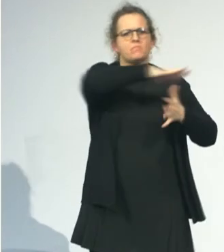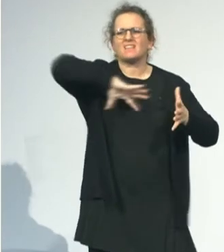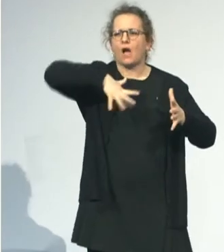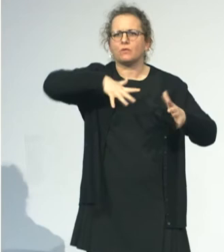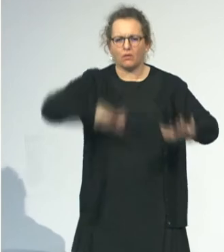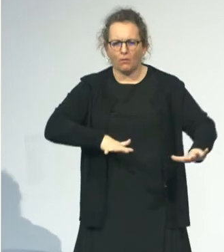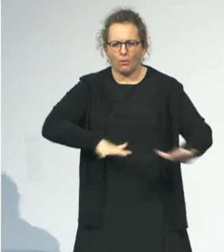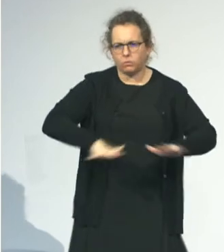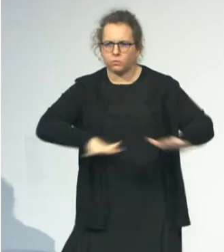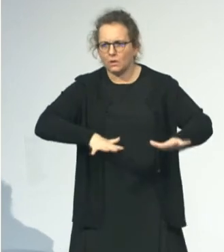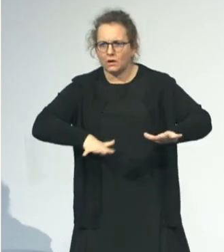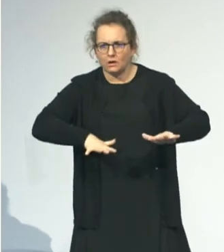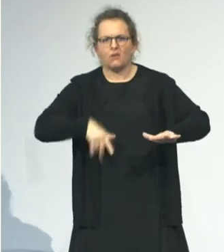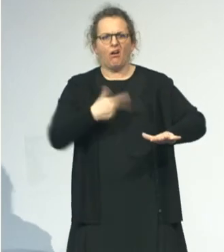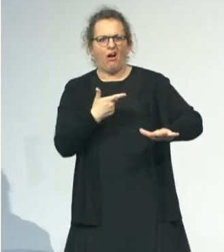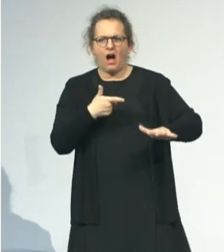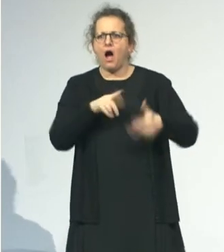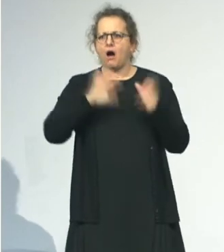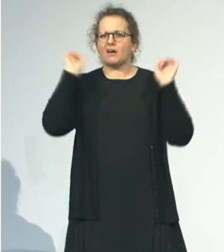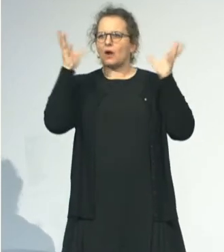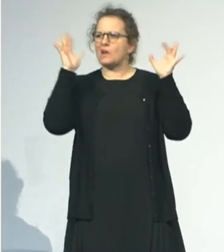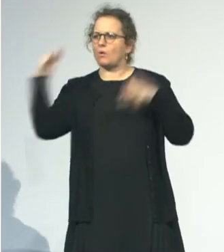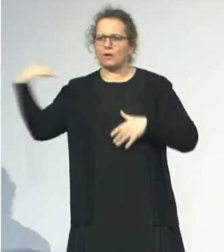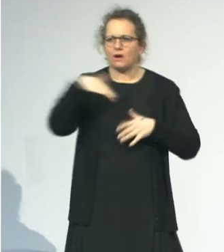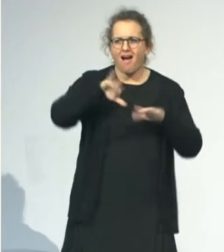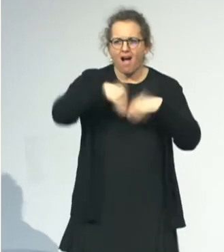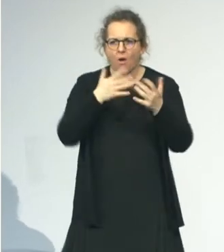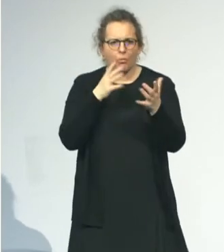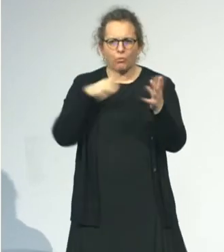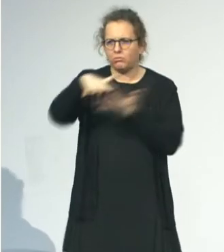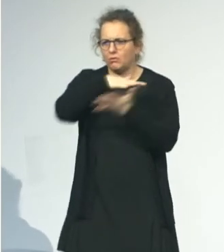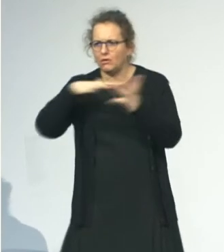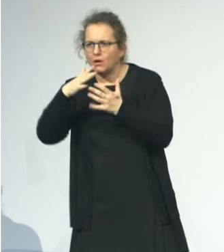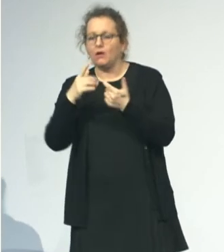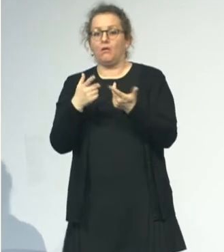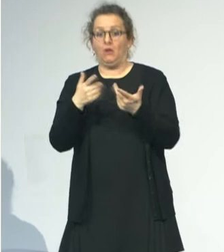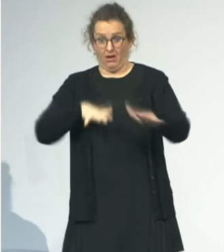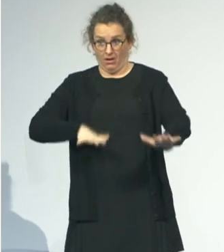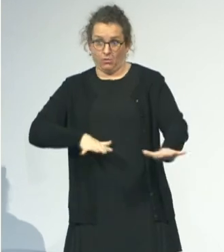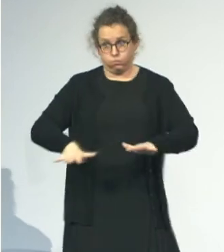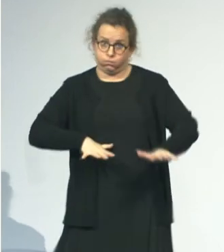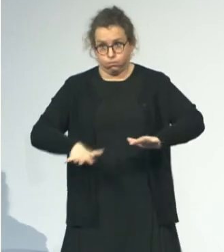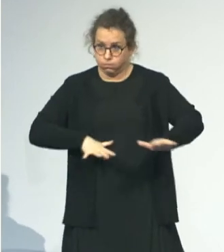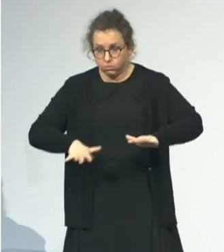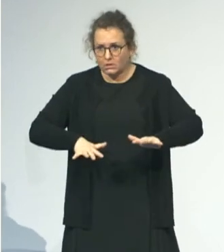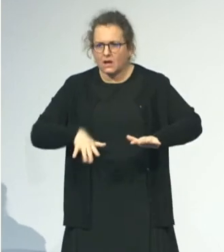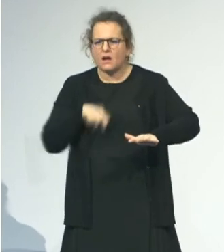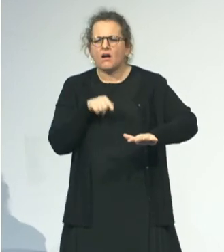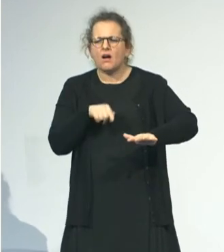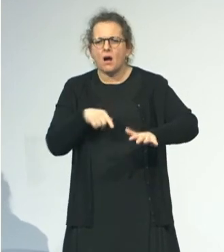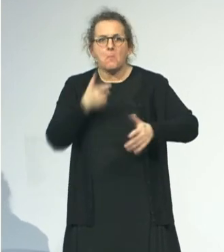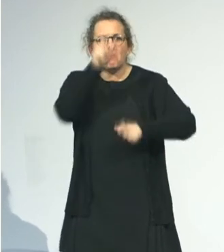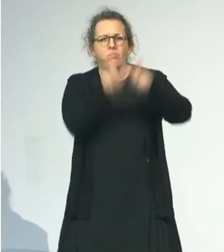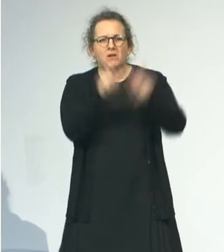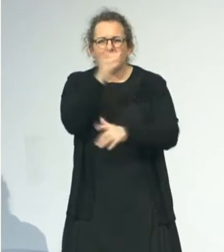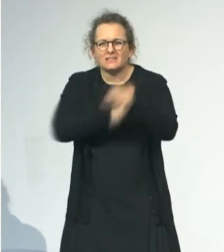from his house, the width of his armpits. So whenever there is an earthquake, he just slides down, pulls the wheelchair with a rope, and